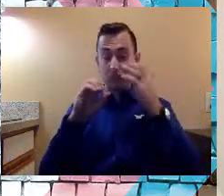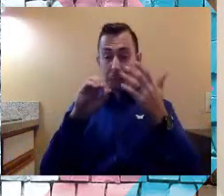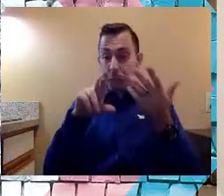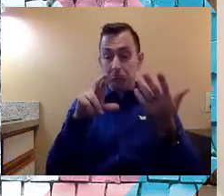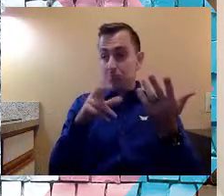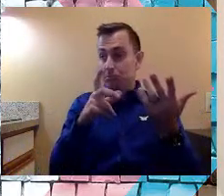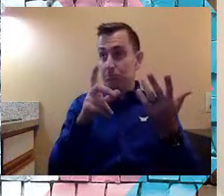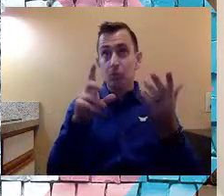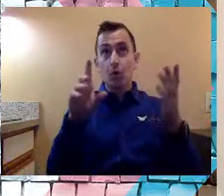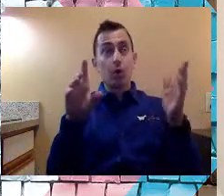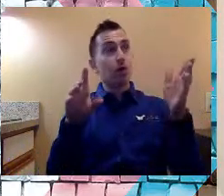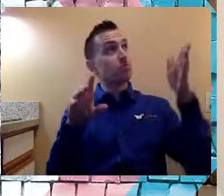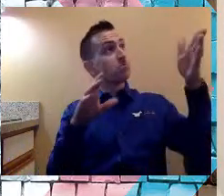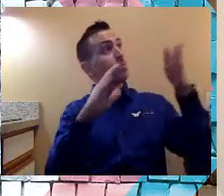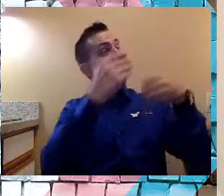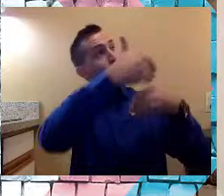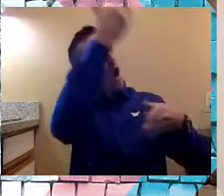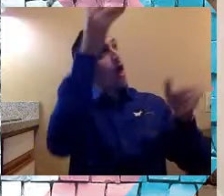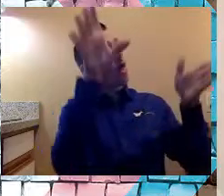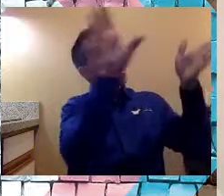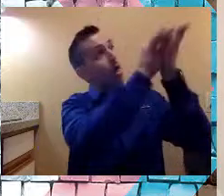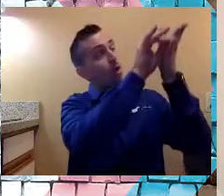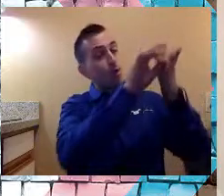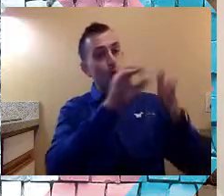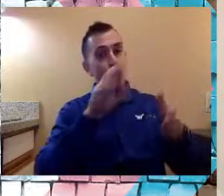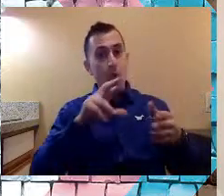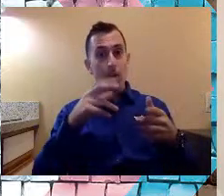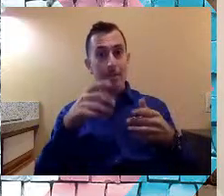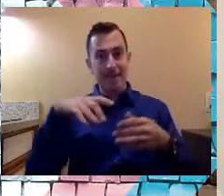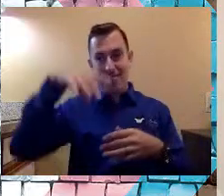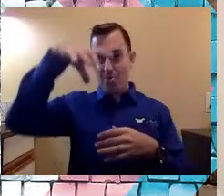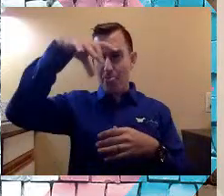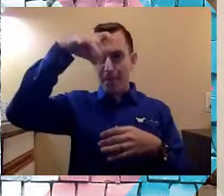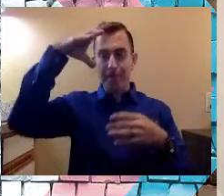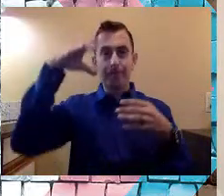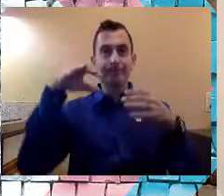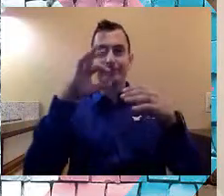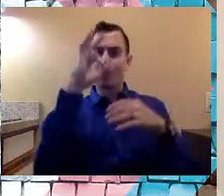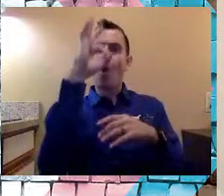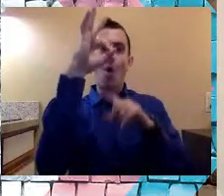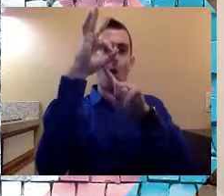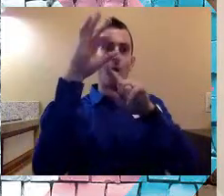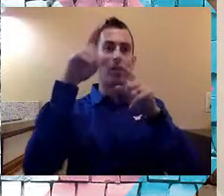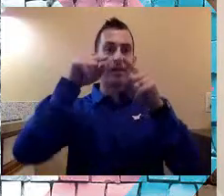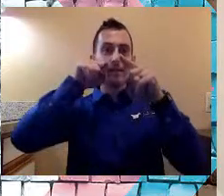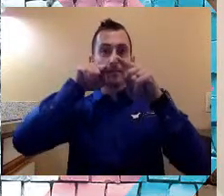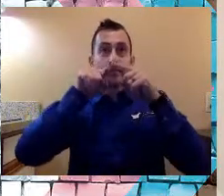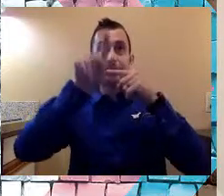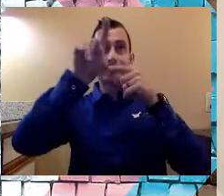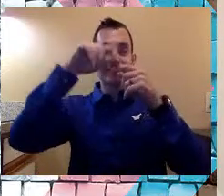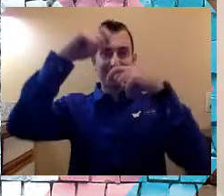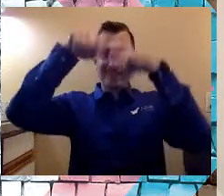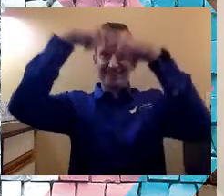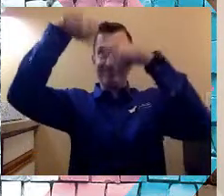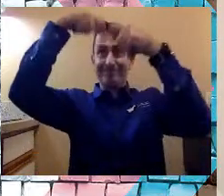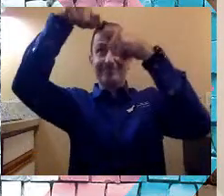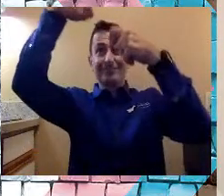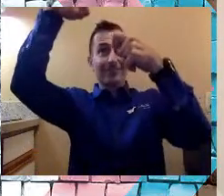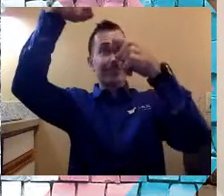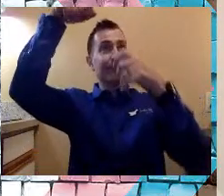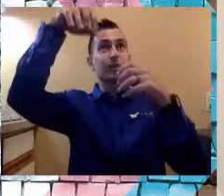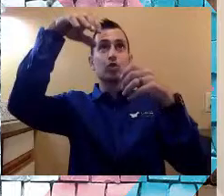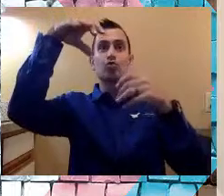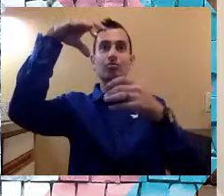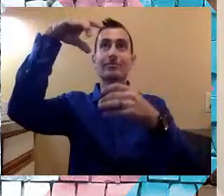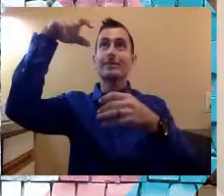have a grown-up help you and you could punch a hole right here and tie a ribbon. And then you could hang it. You could hang it off a doorknob. You could hang it in your